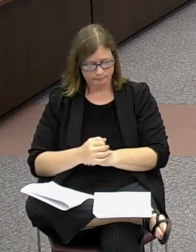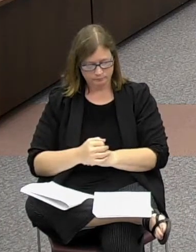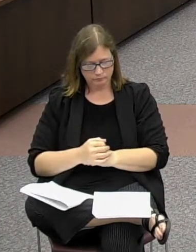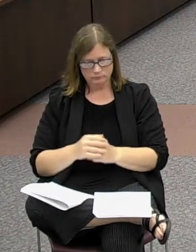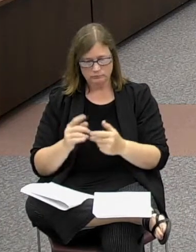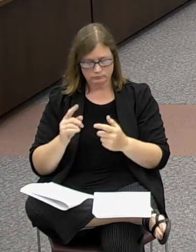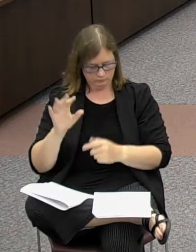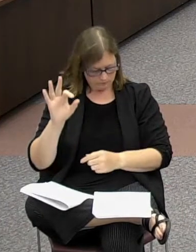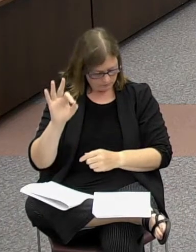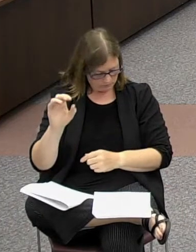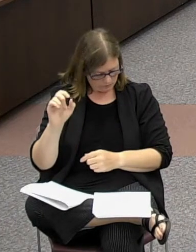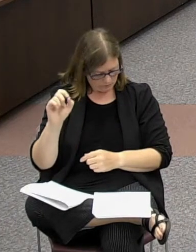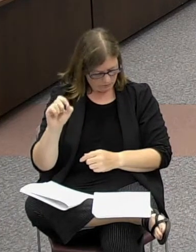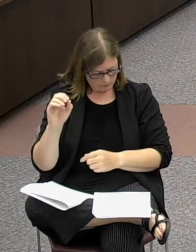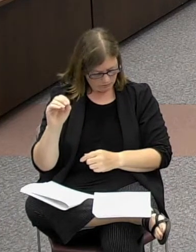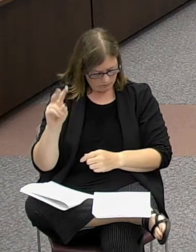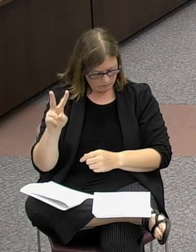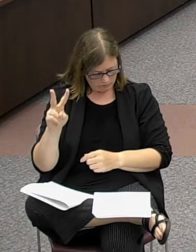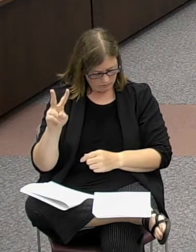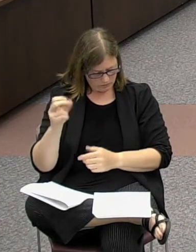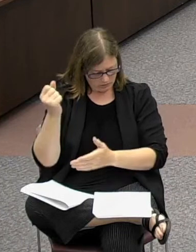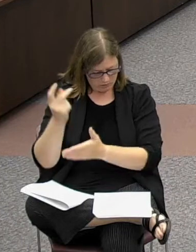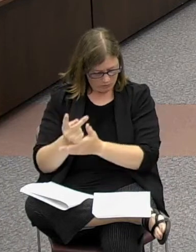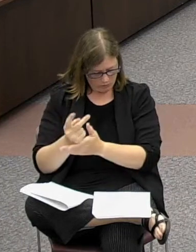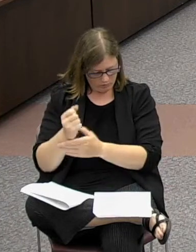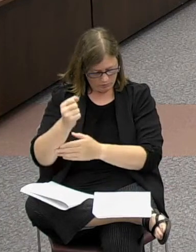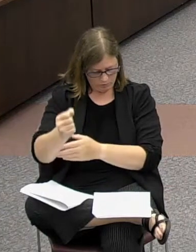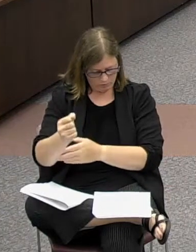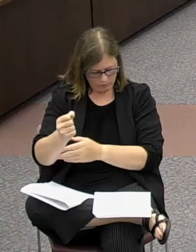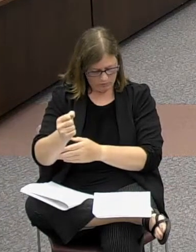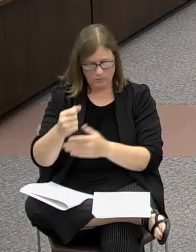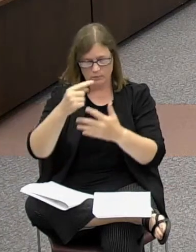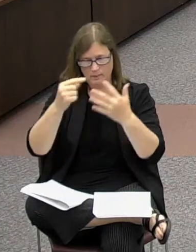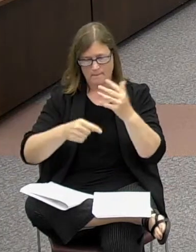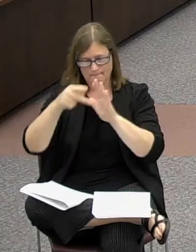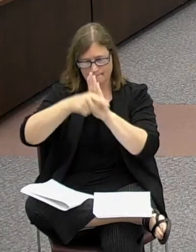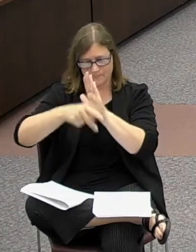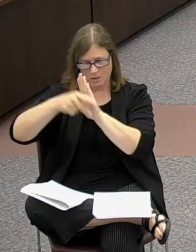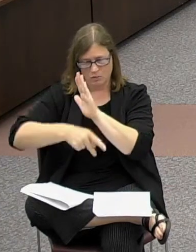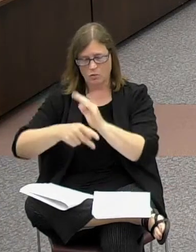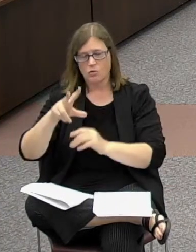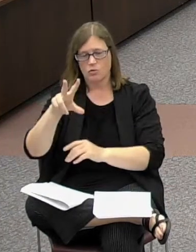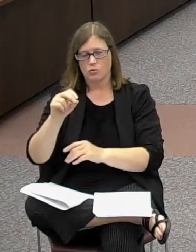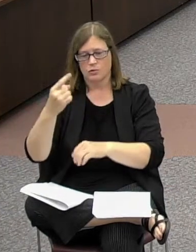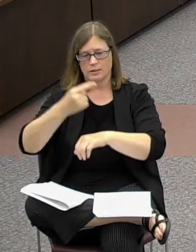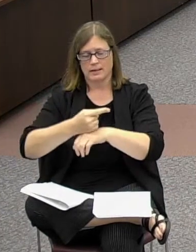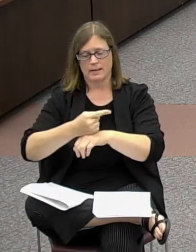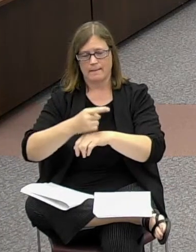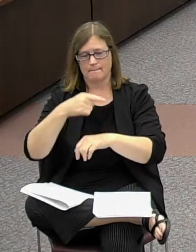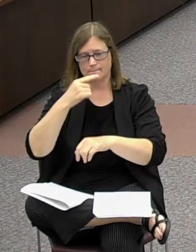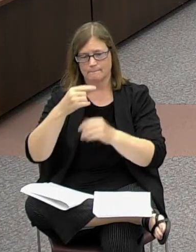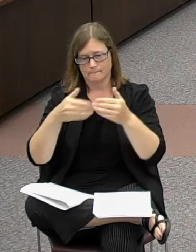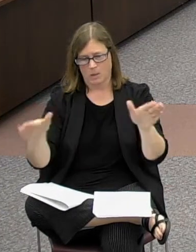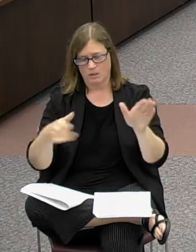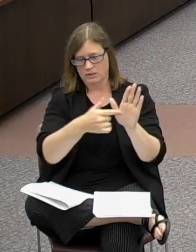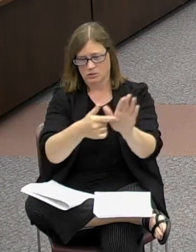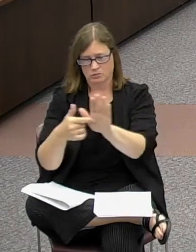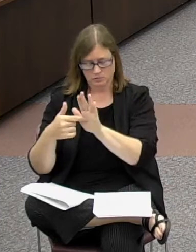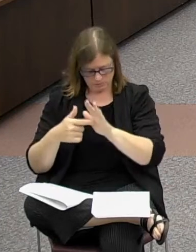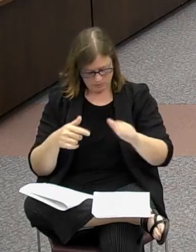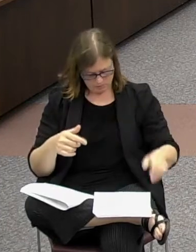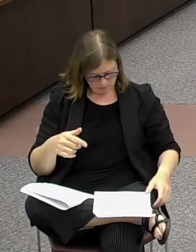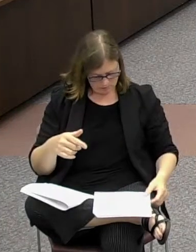Item 9.02, the approval to place the following policies on 30-day public display. Policy